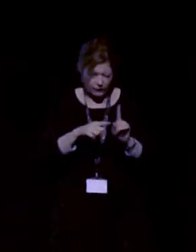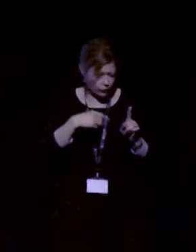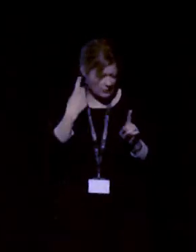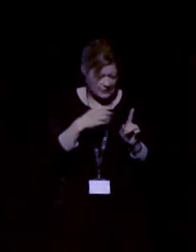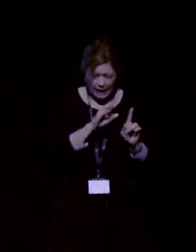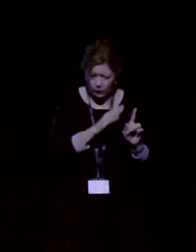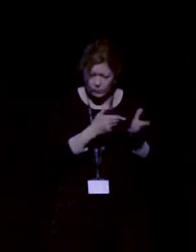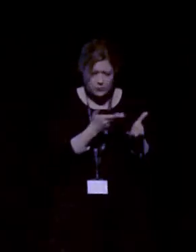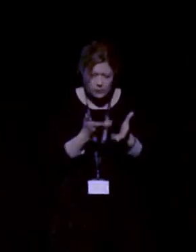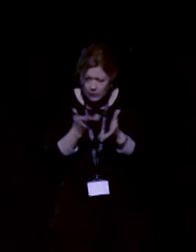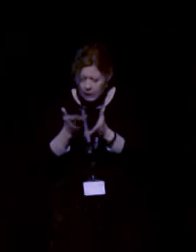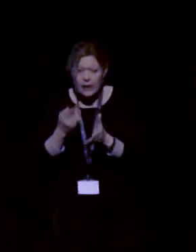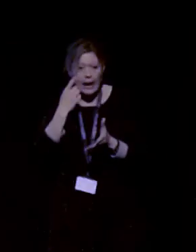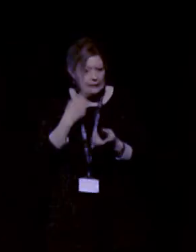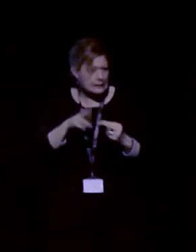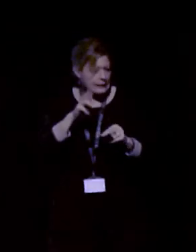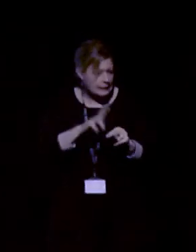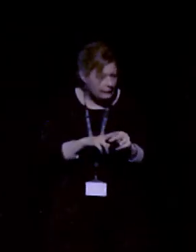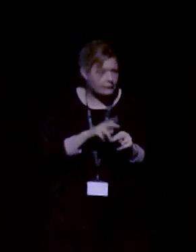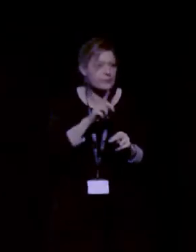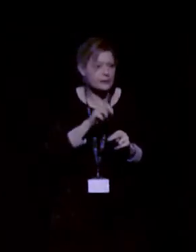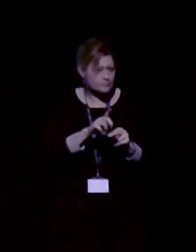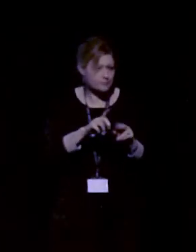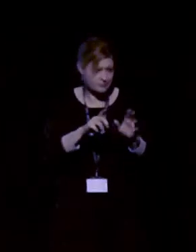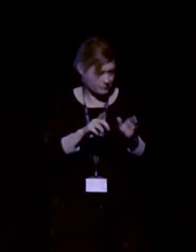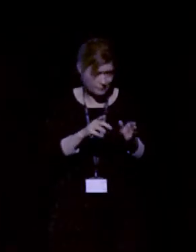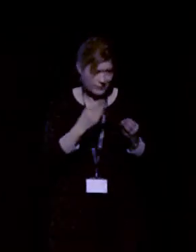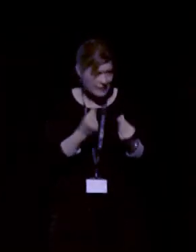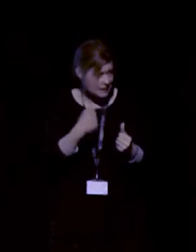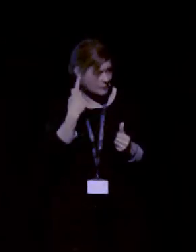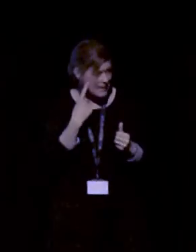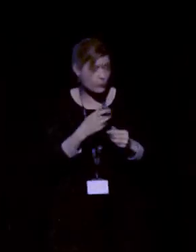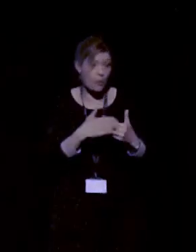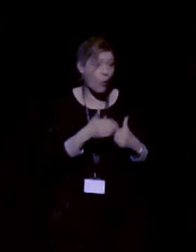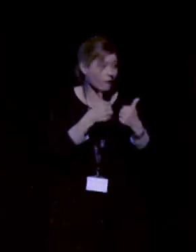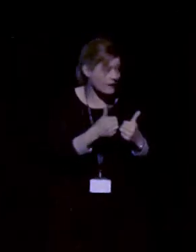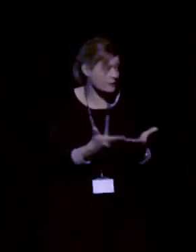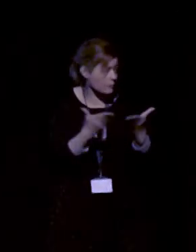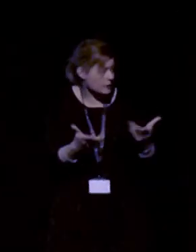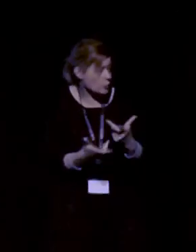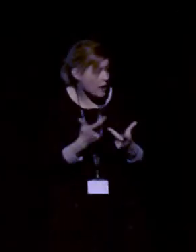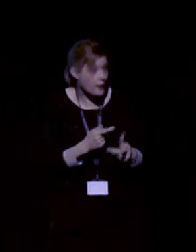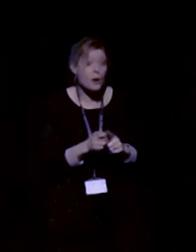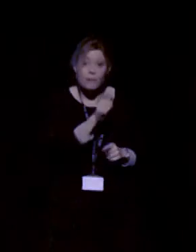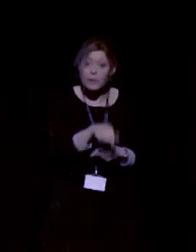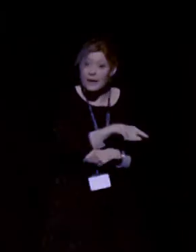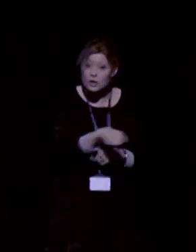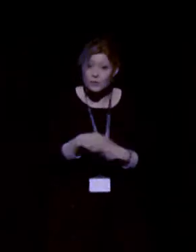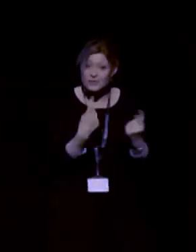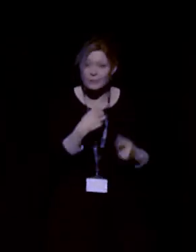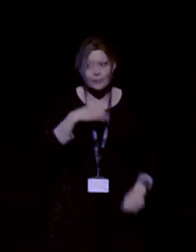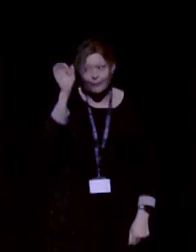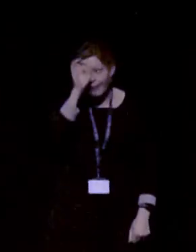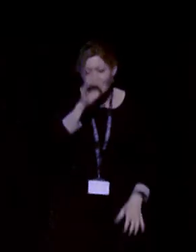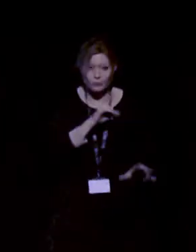some are having a bigger effect than others. But even then, the patient is not blind because they know what different